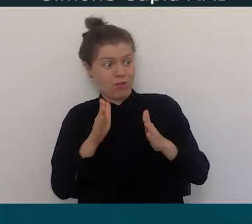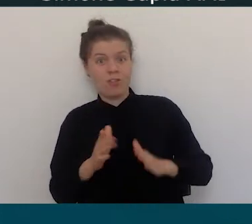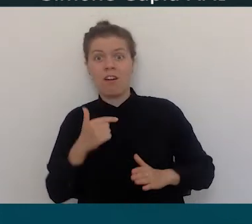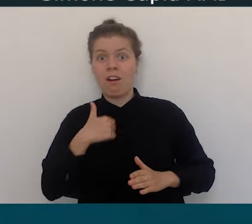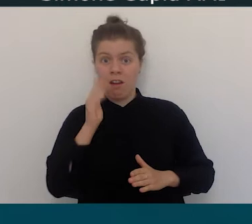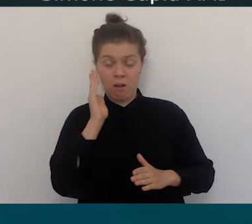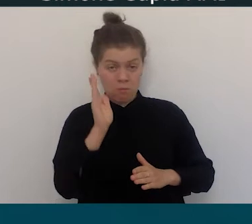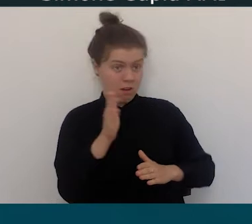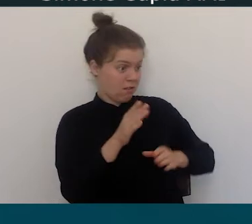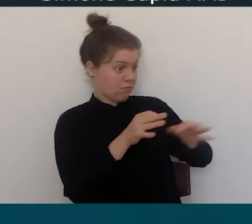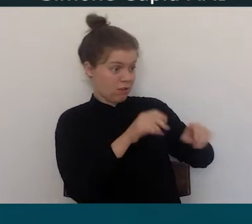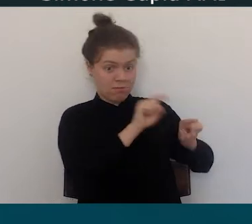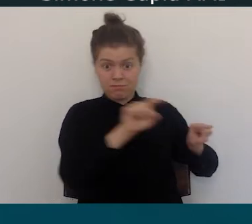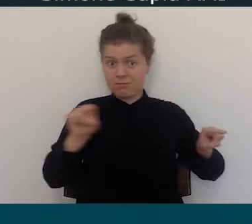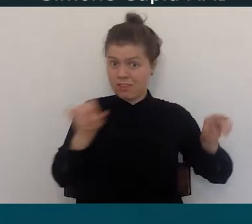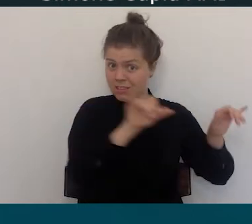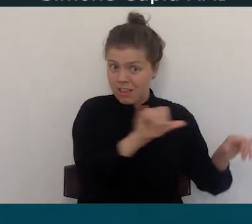way.